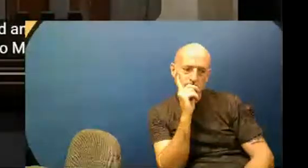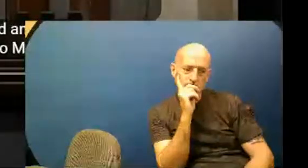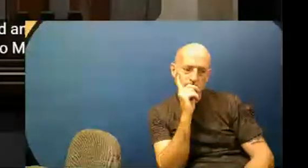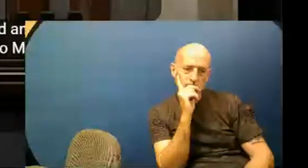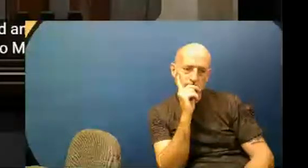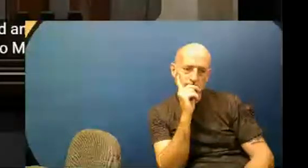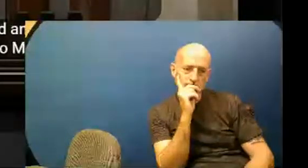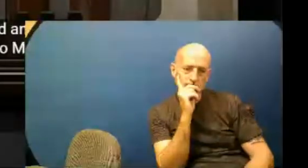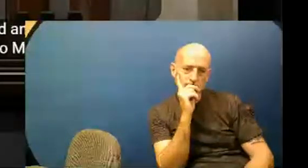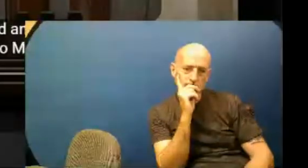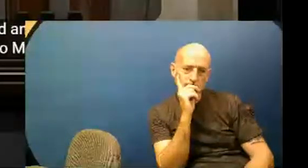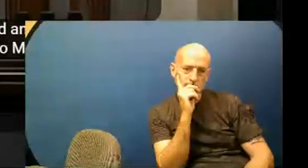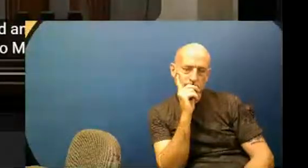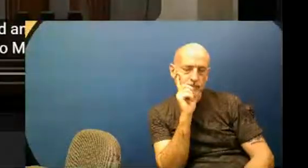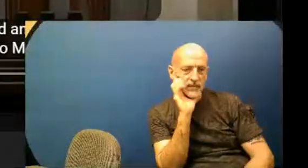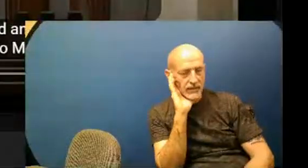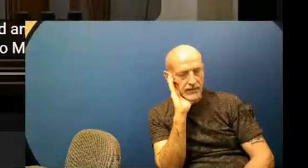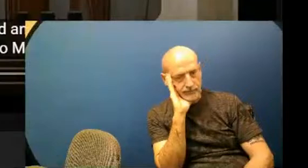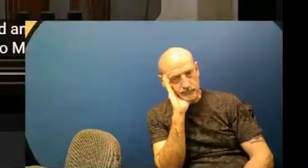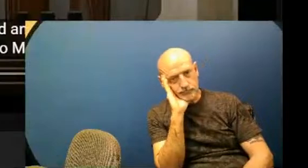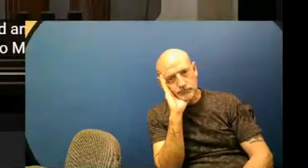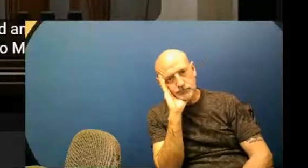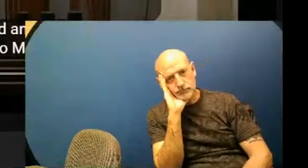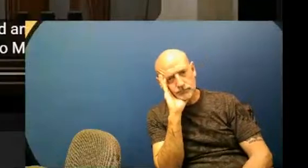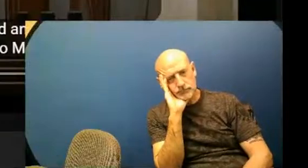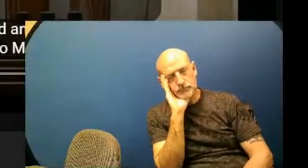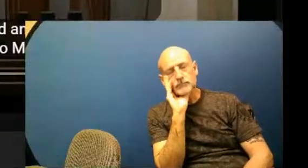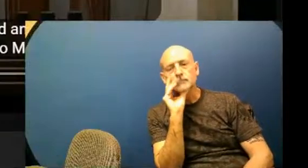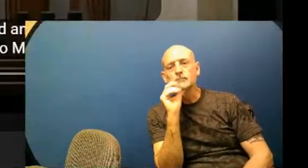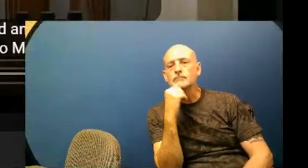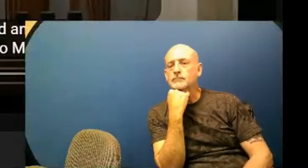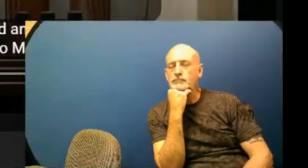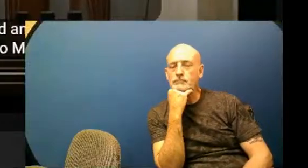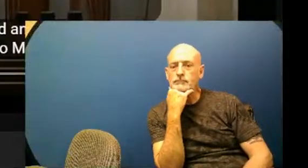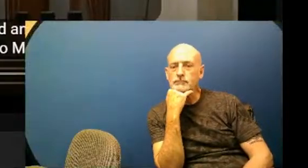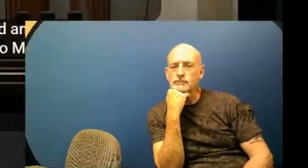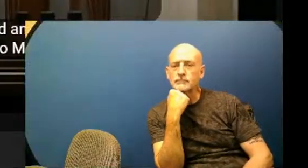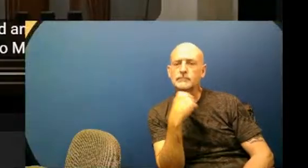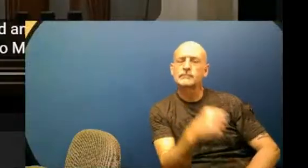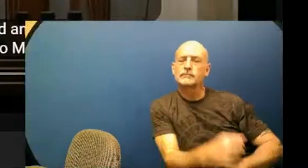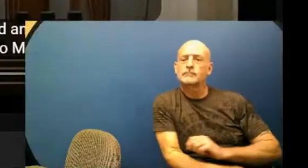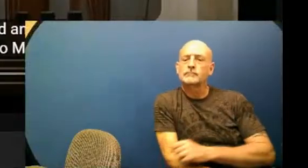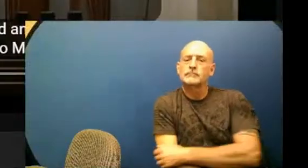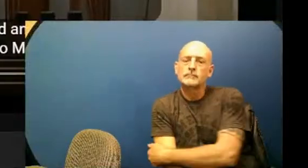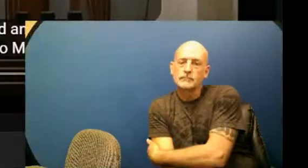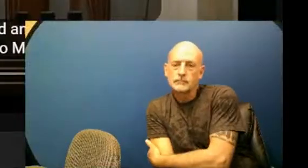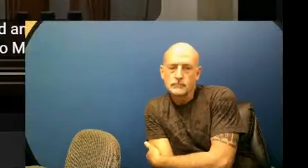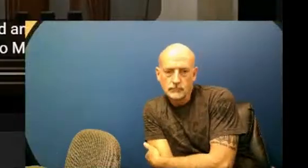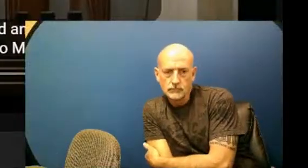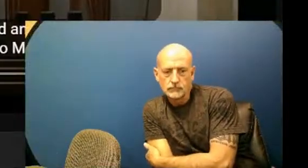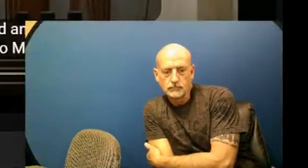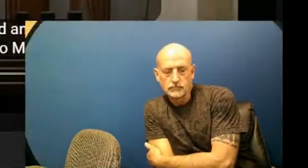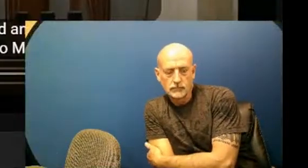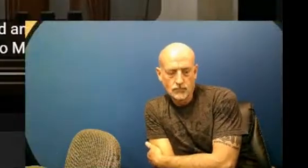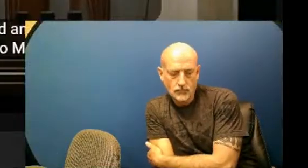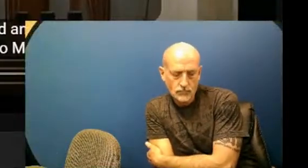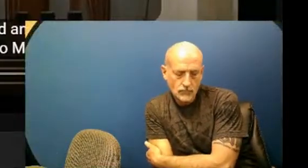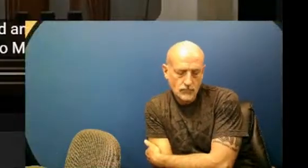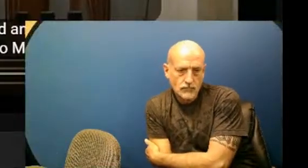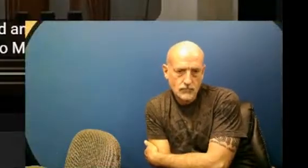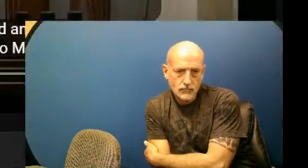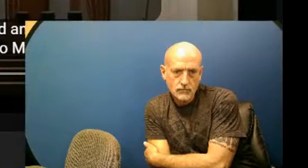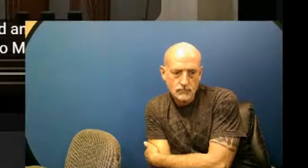that Congress has to do under the First Amendment, it's got to at least consider the consequences of shutting down a speech platform used